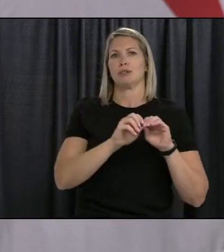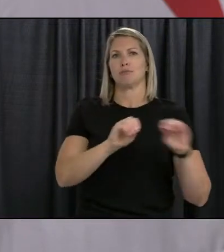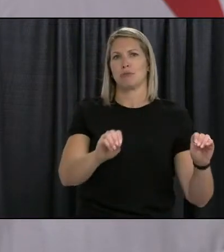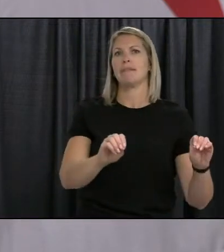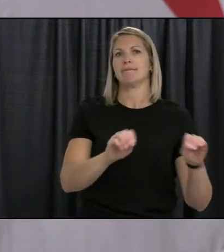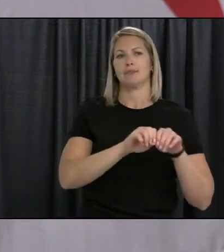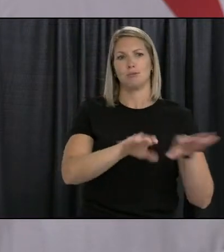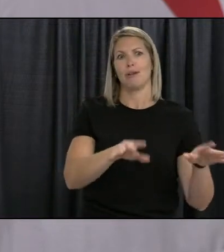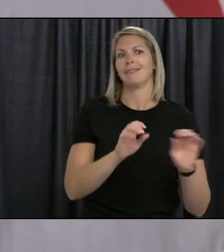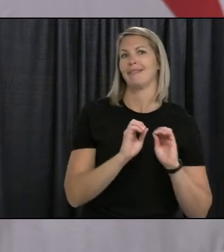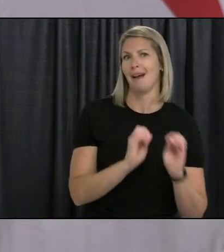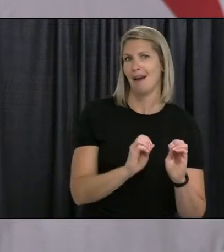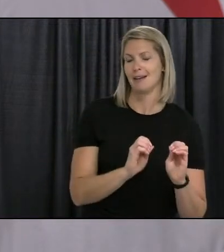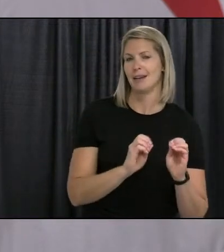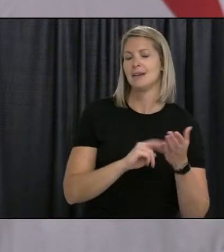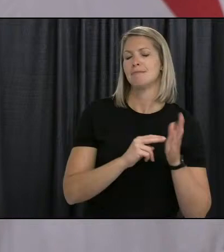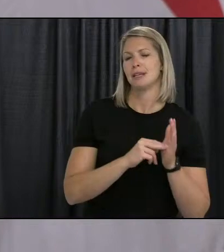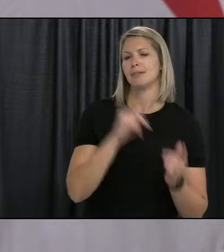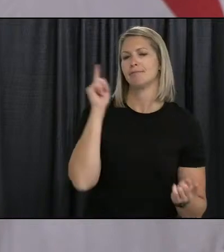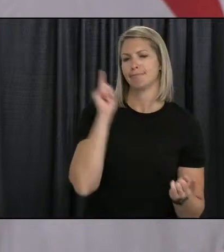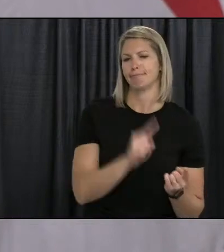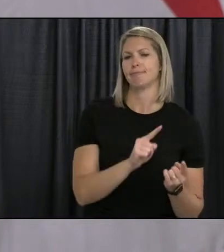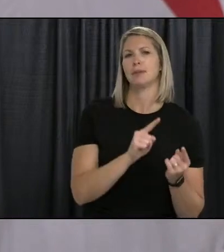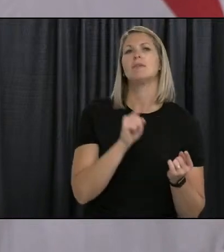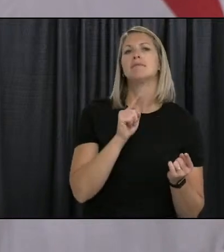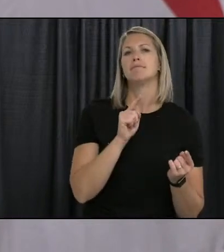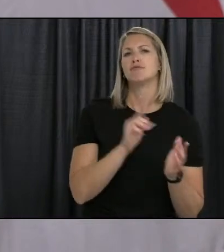point, which is that the prevalence is low.